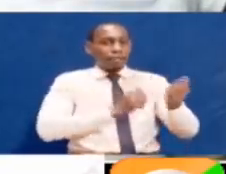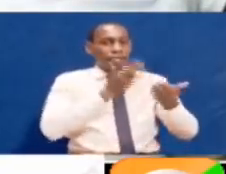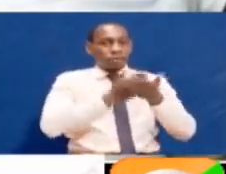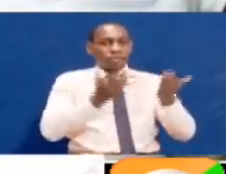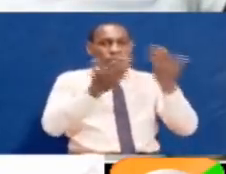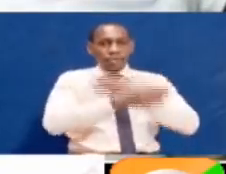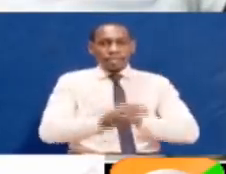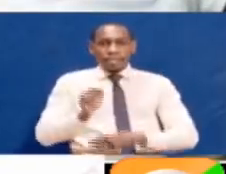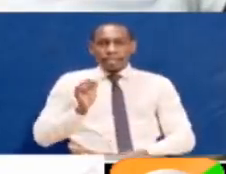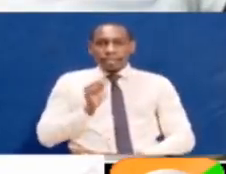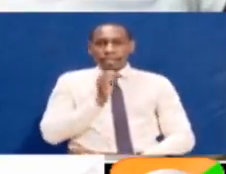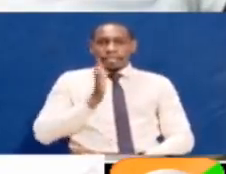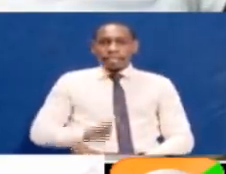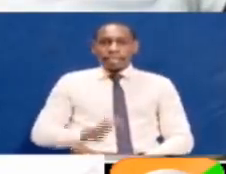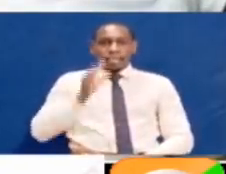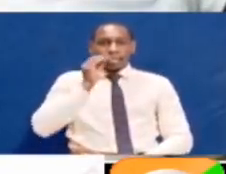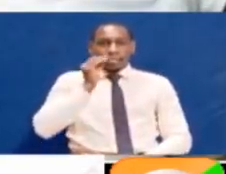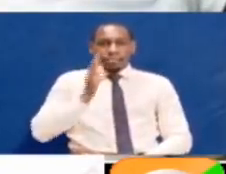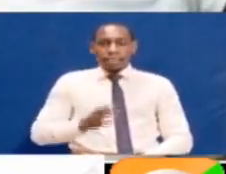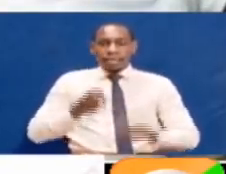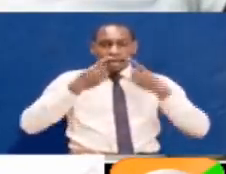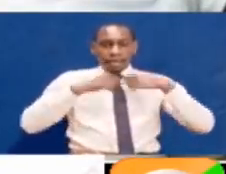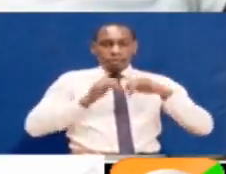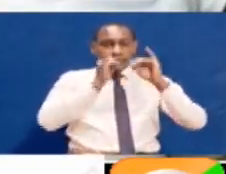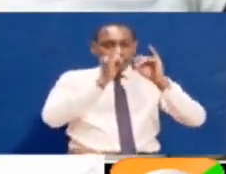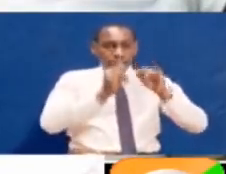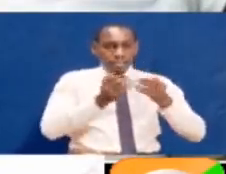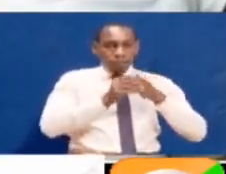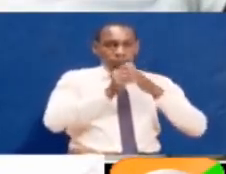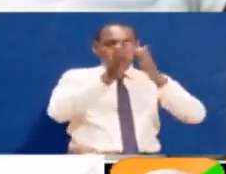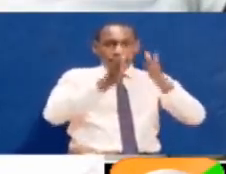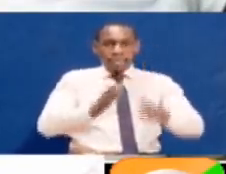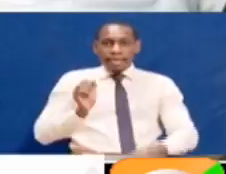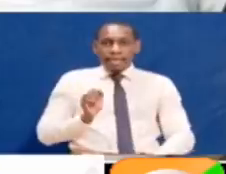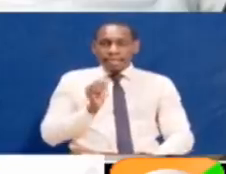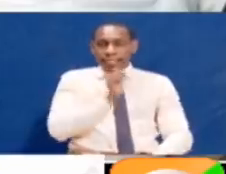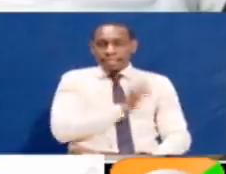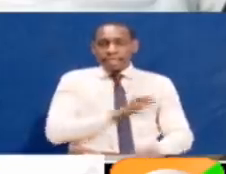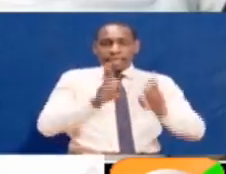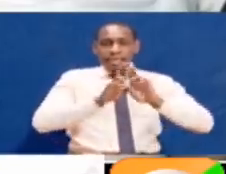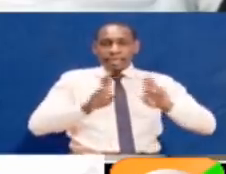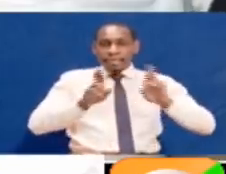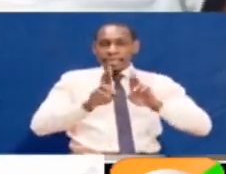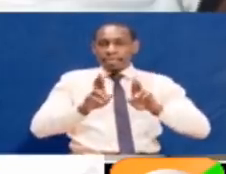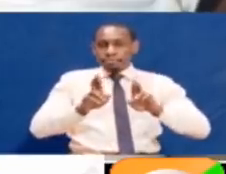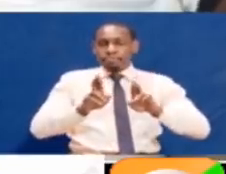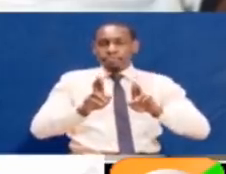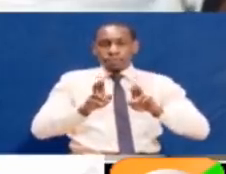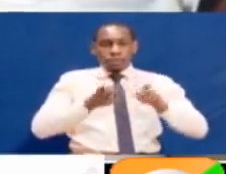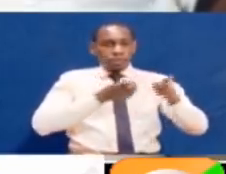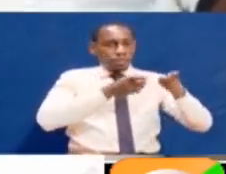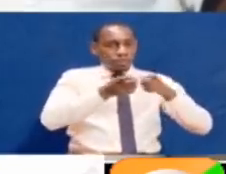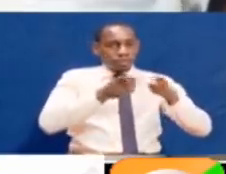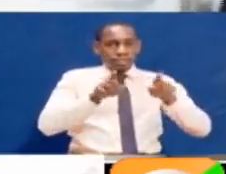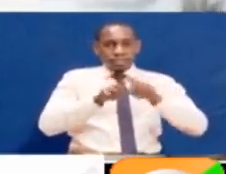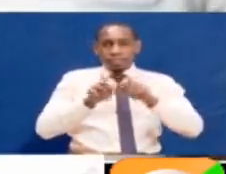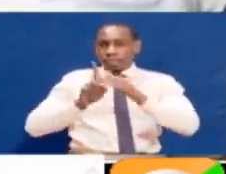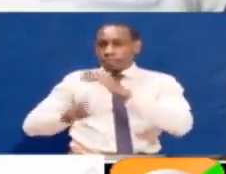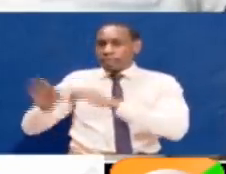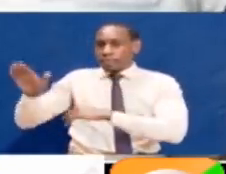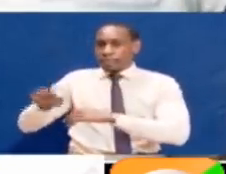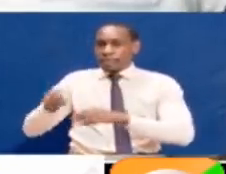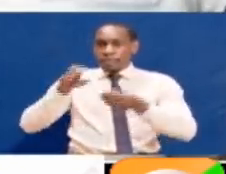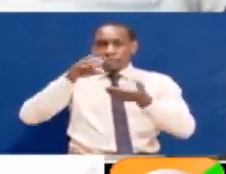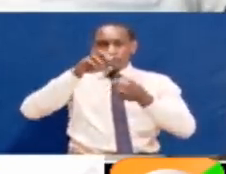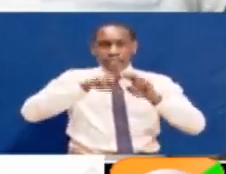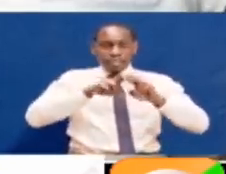Senate Speaker today announced a new majority leader. We know that the new majority leader is already being called that even as we speak and was in the House on the seat